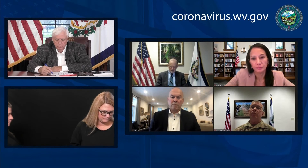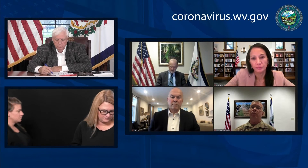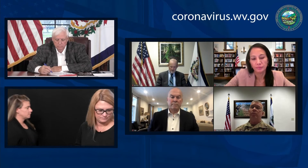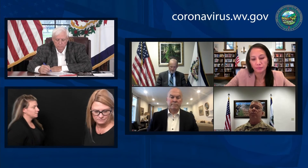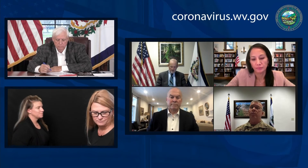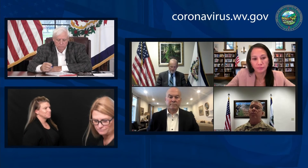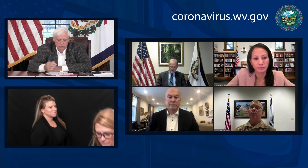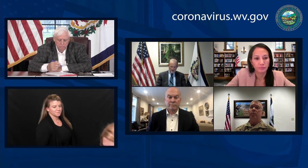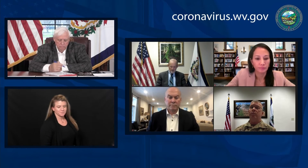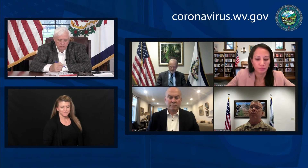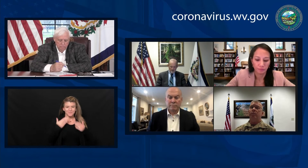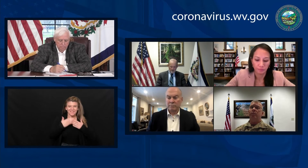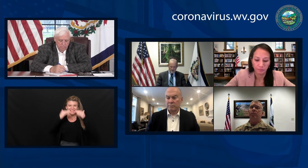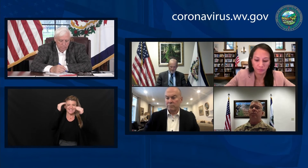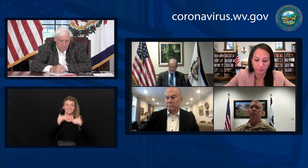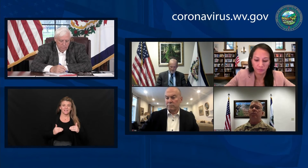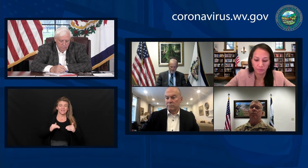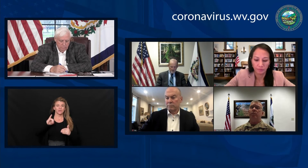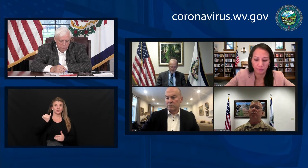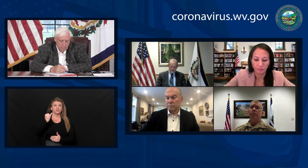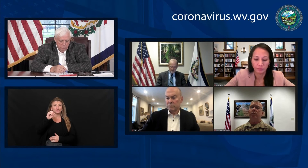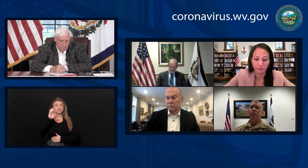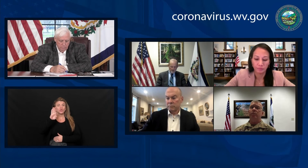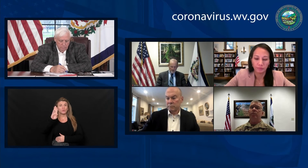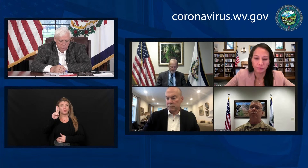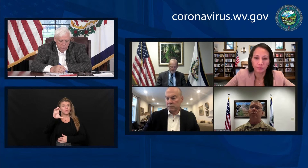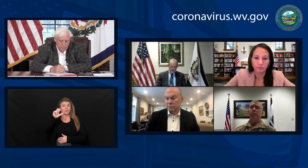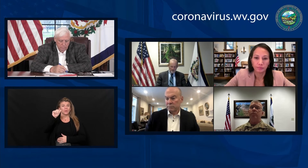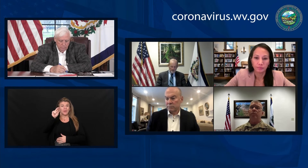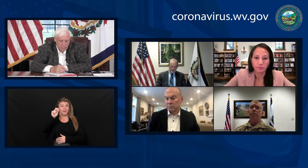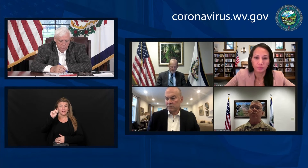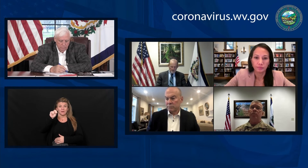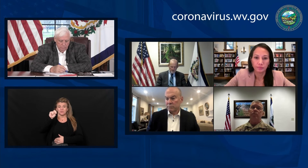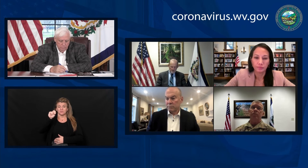All right, thank you, Paul. Next, we'll go to Joe Buchanan with WDTV.